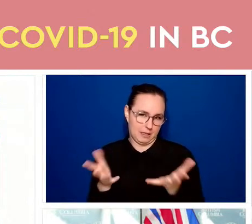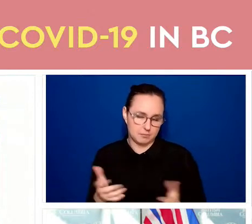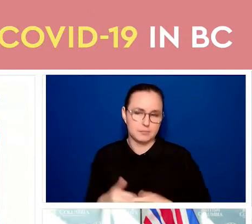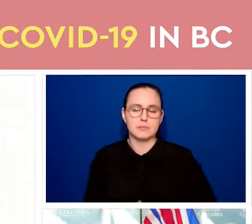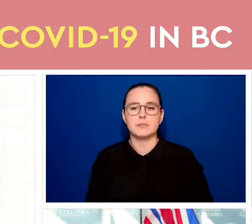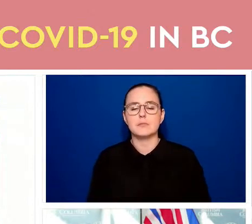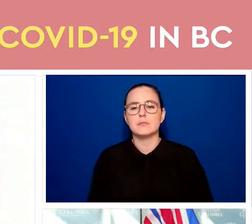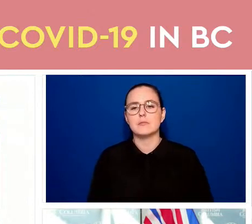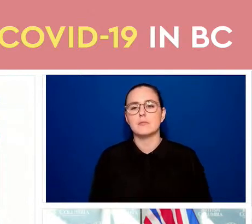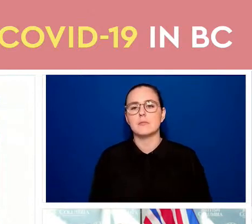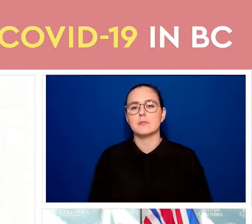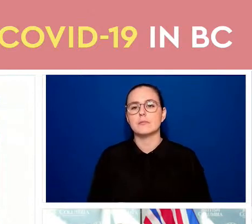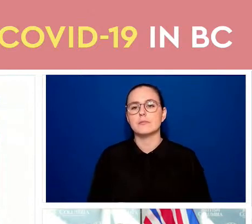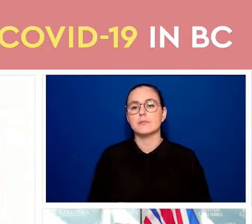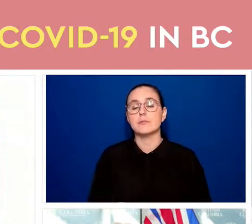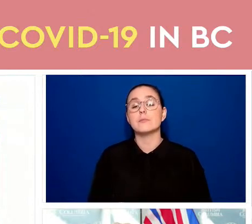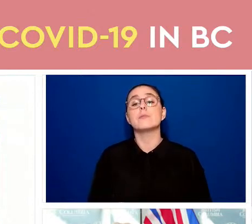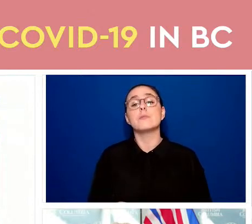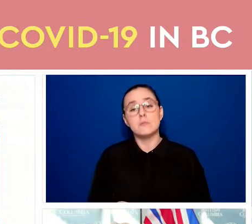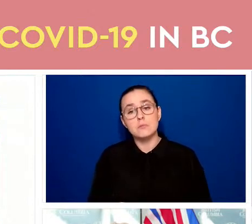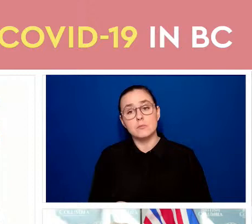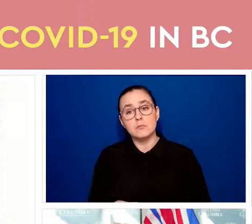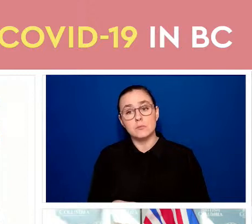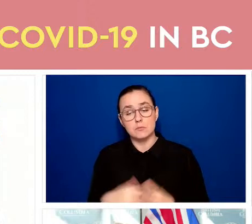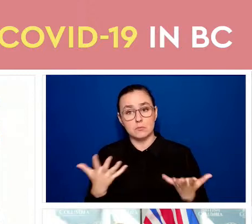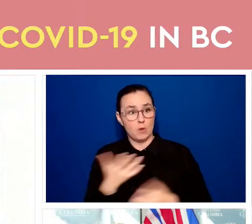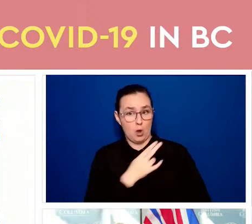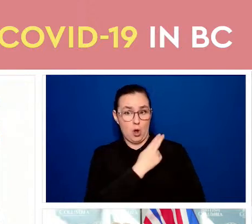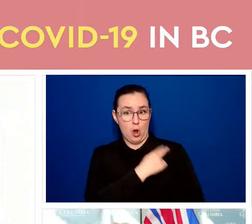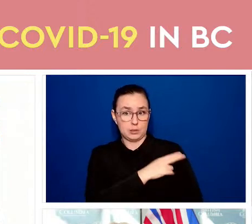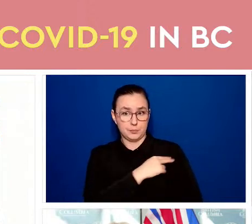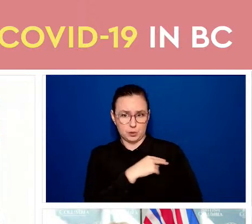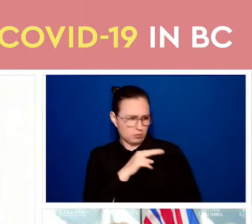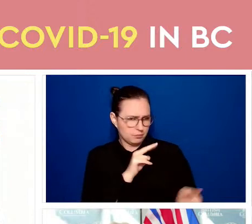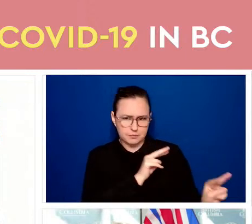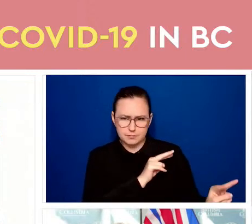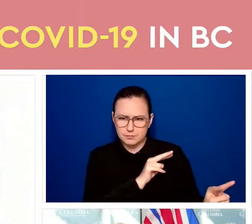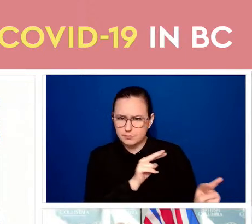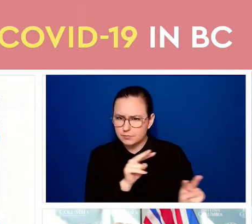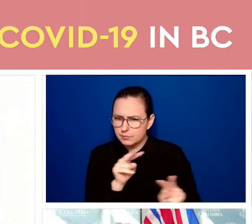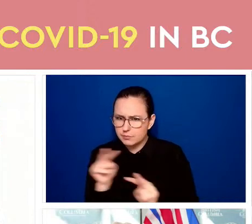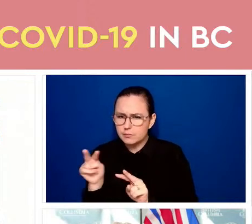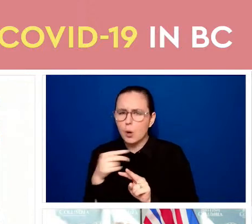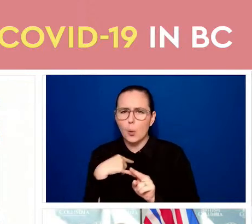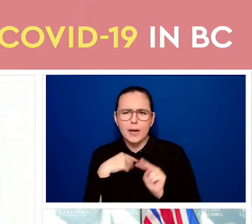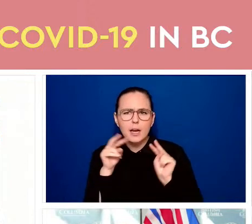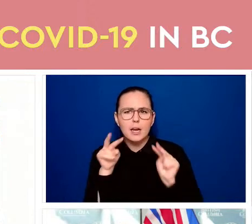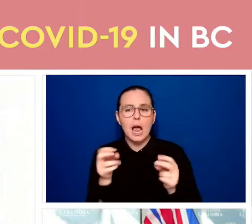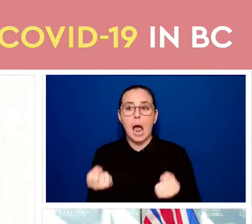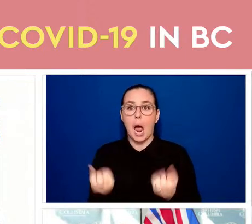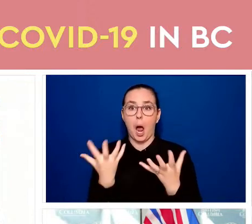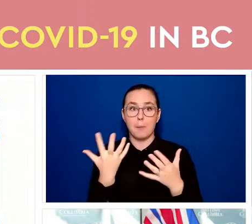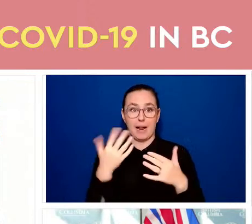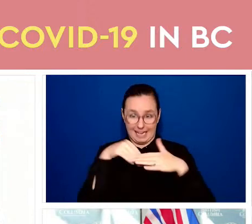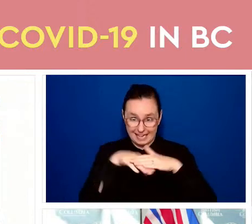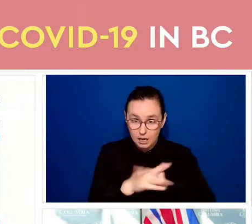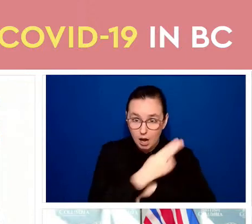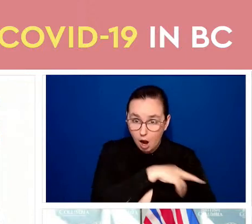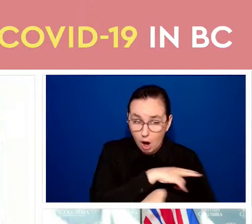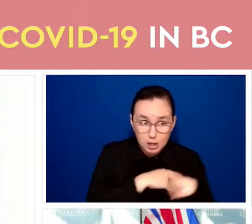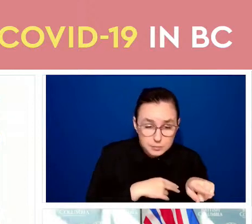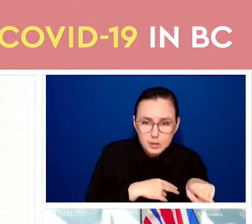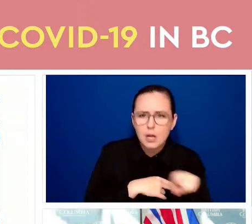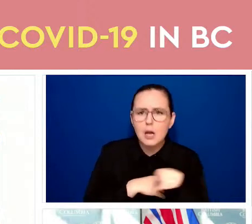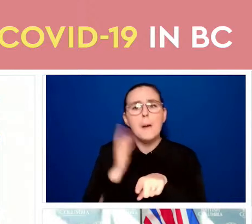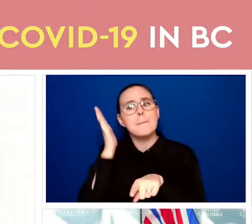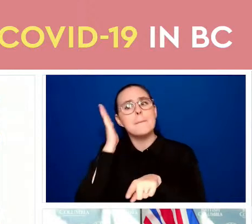Hospitals continue to monitor these available beds. It helps us understand capacity, infection control, etc. So if